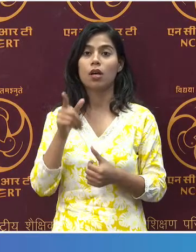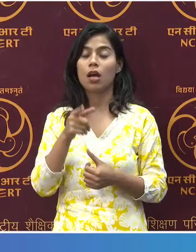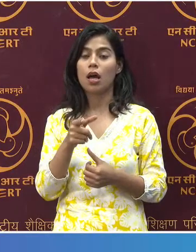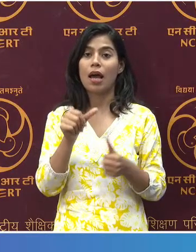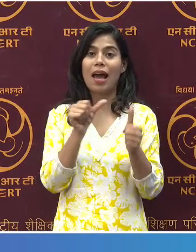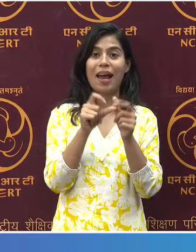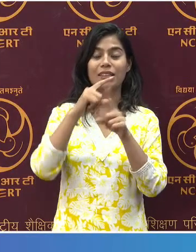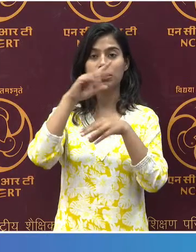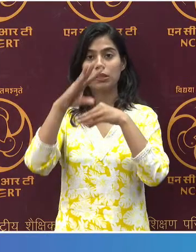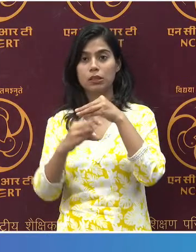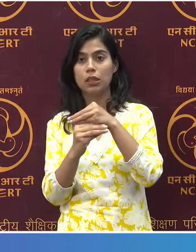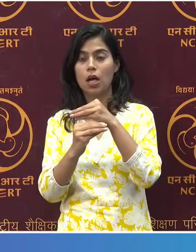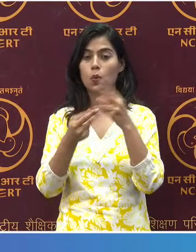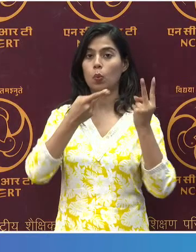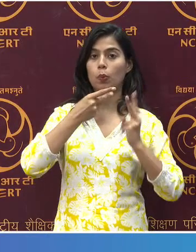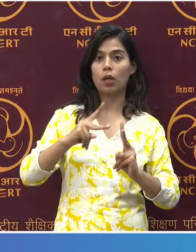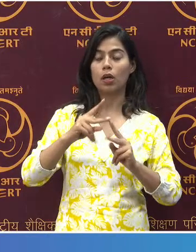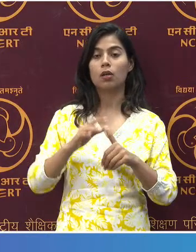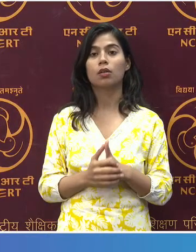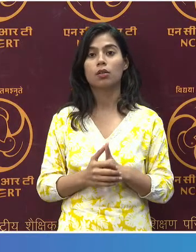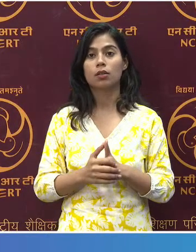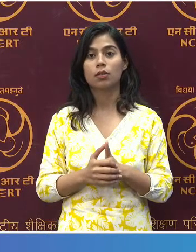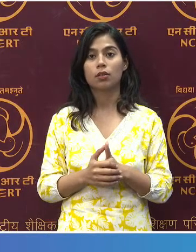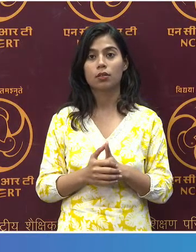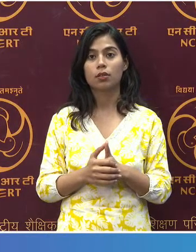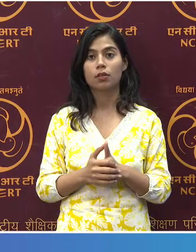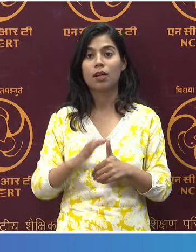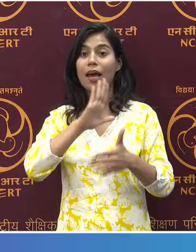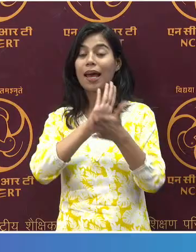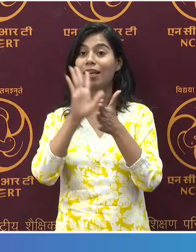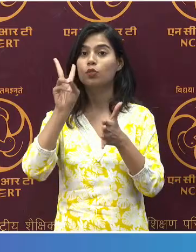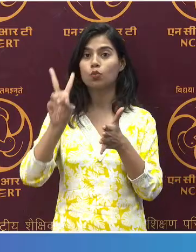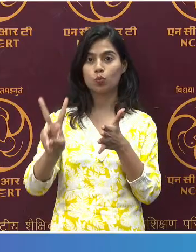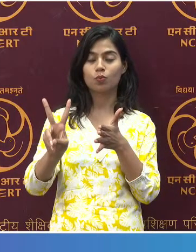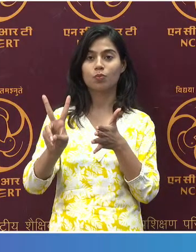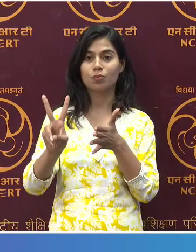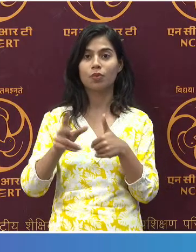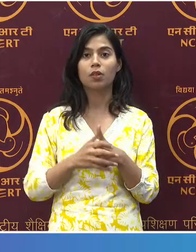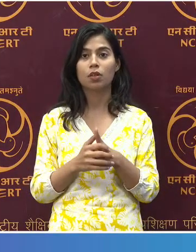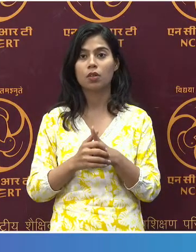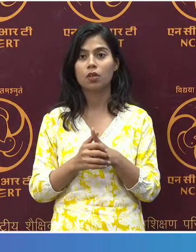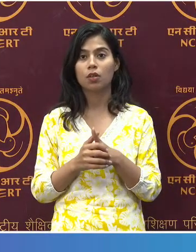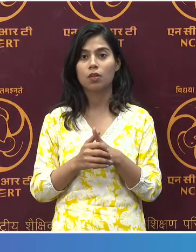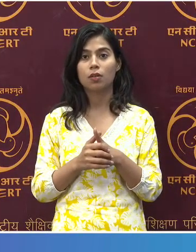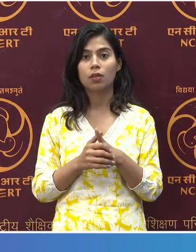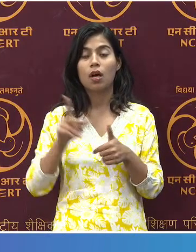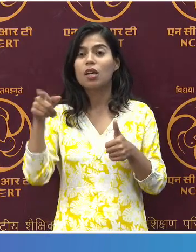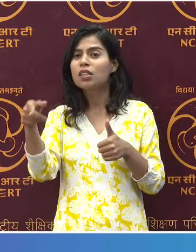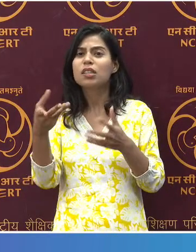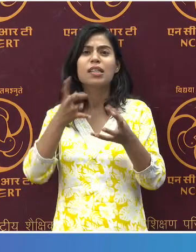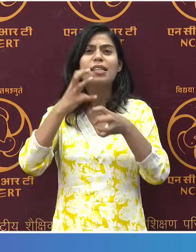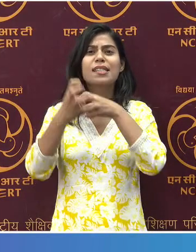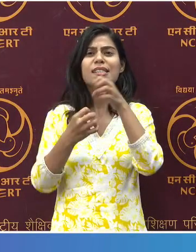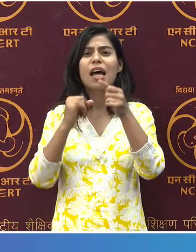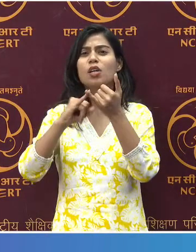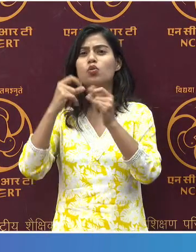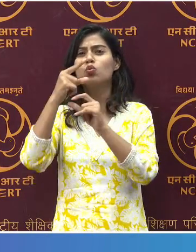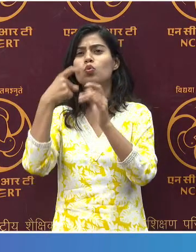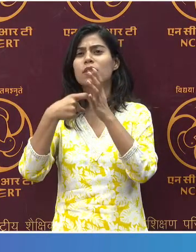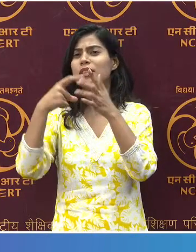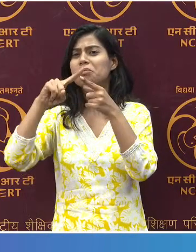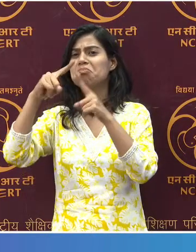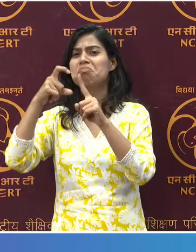reaction. Addition of dihydrogen like H2 with unsaturated hydrocarbon in presence of